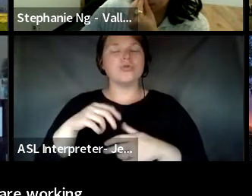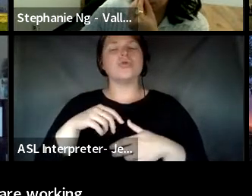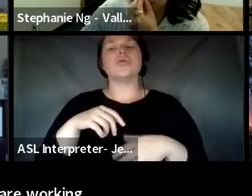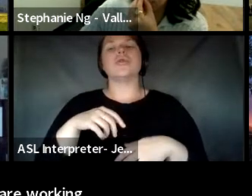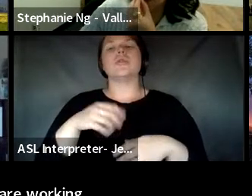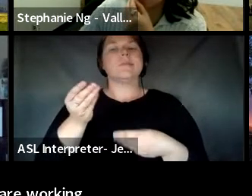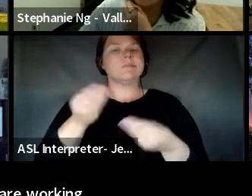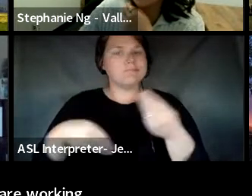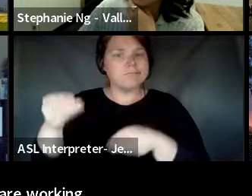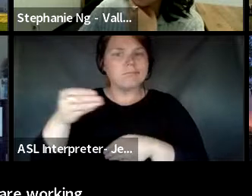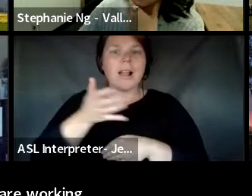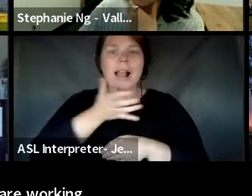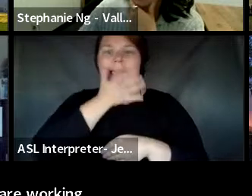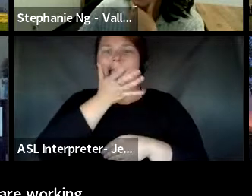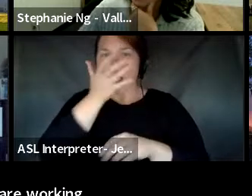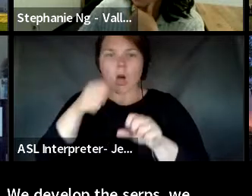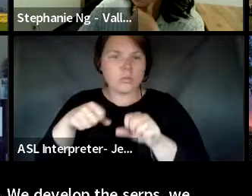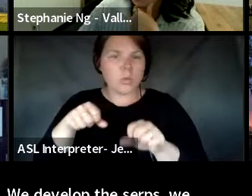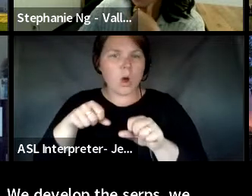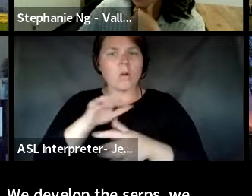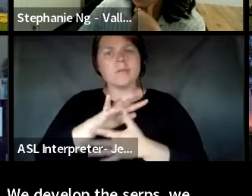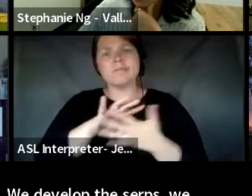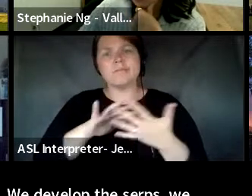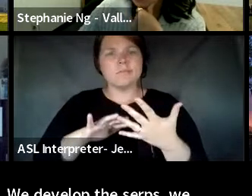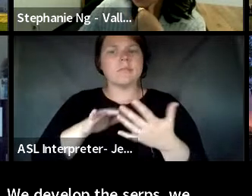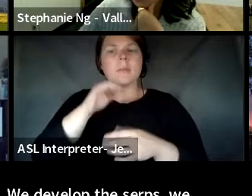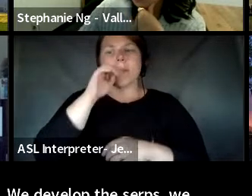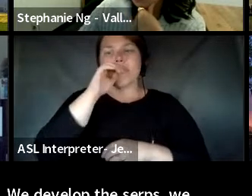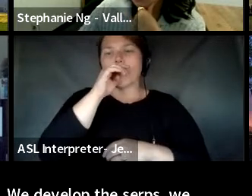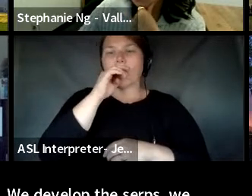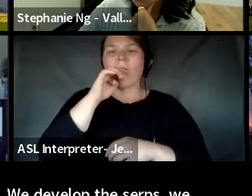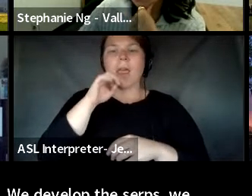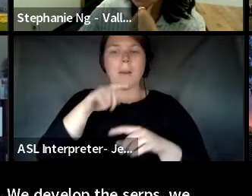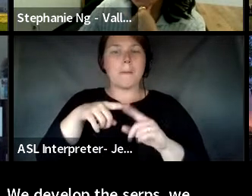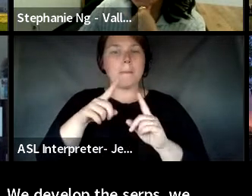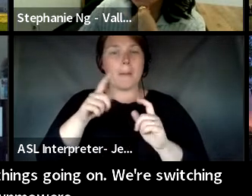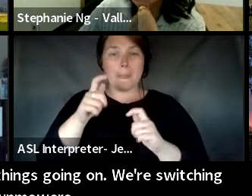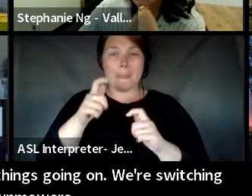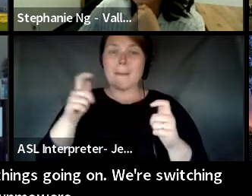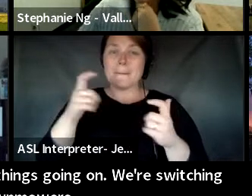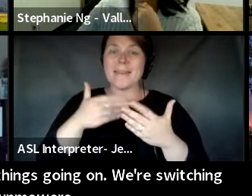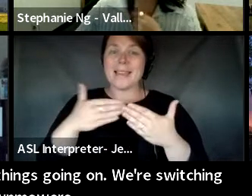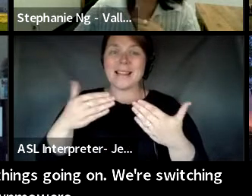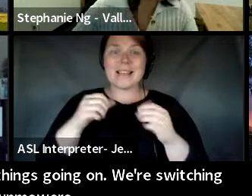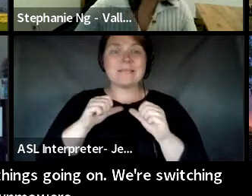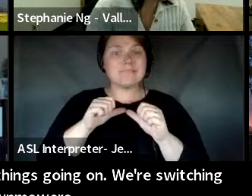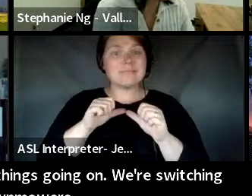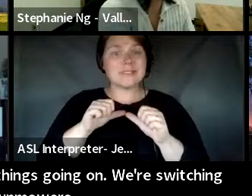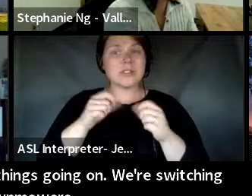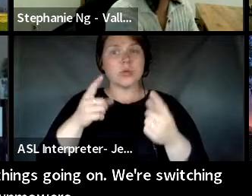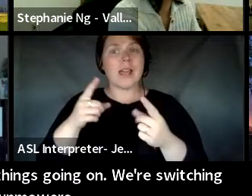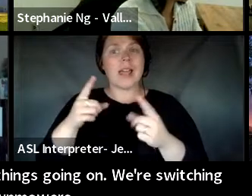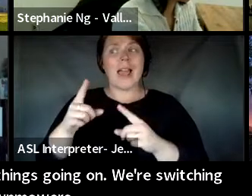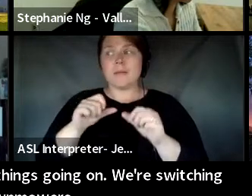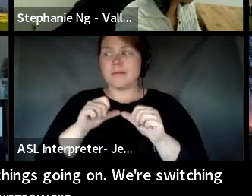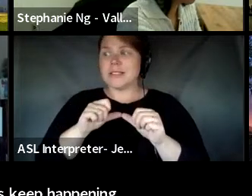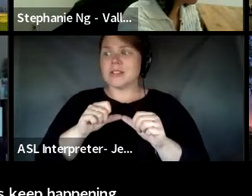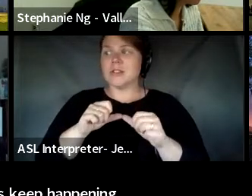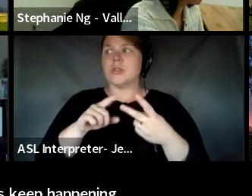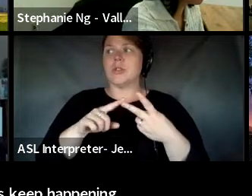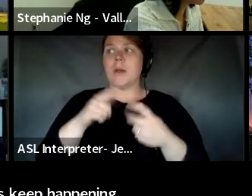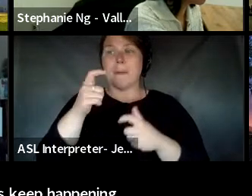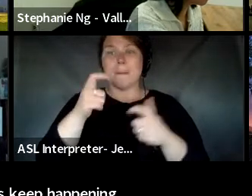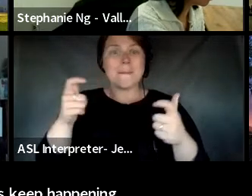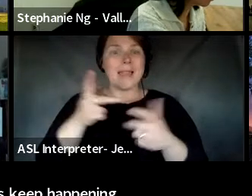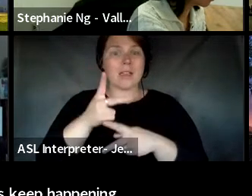out lawnmowers. But big things keep happening and big projects keep